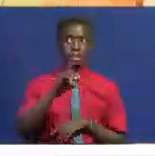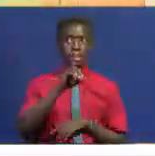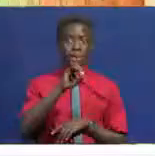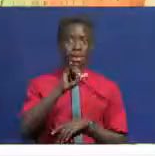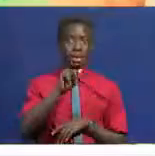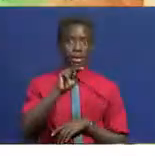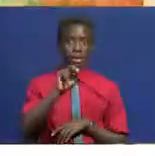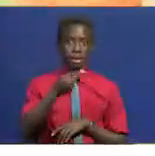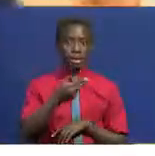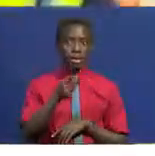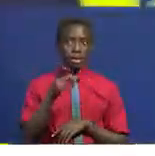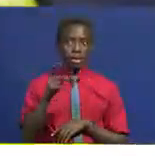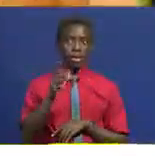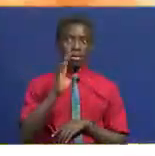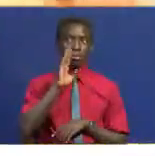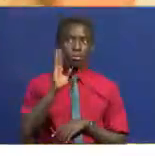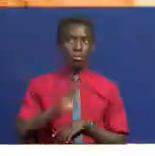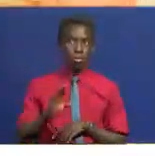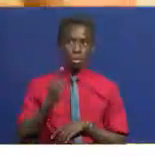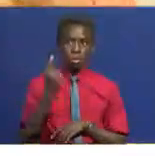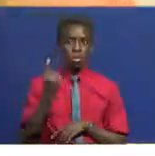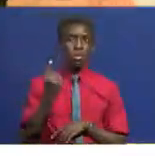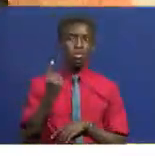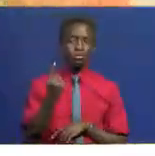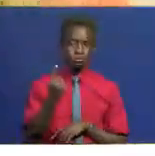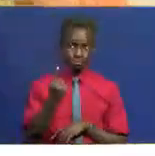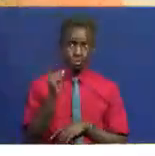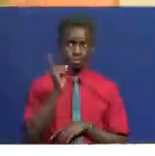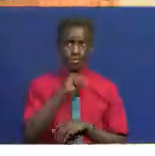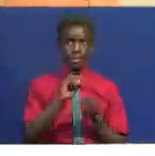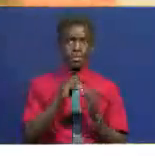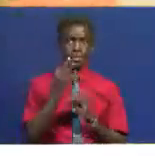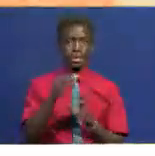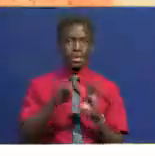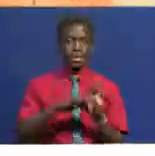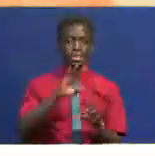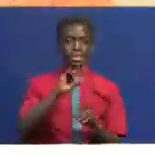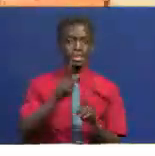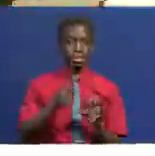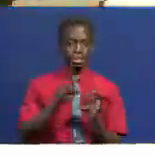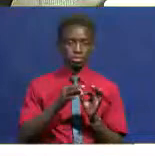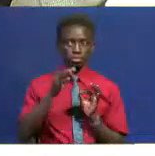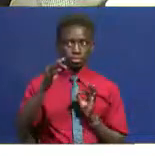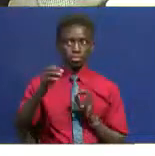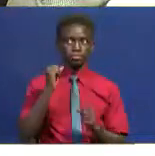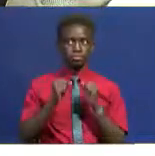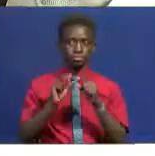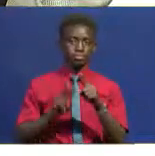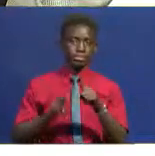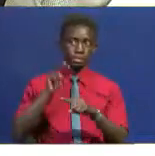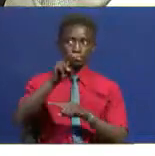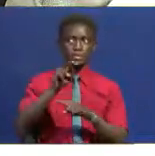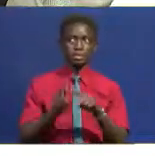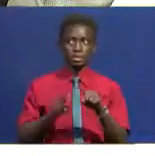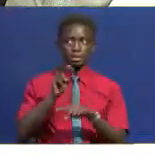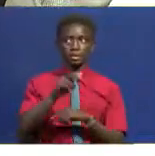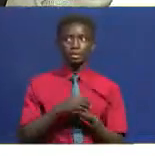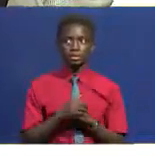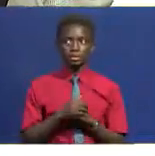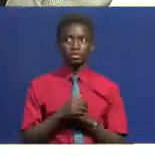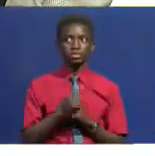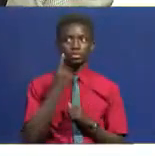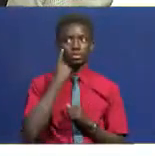Chepkemoi was the sole bronze medalist in the team, having finished third in the 3,000-meter steeplechase. You know, we've been singing about